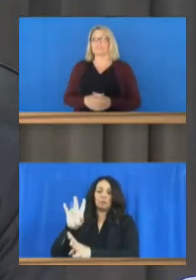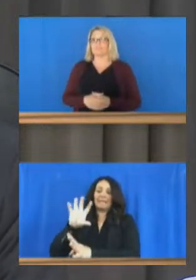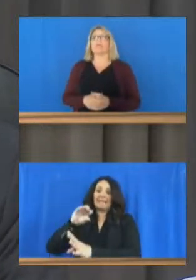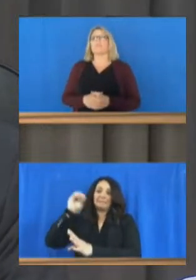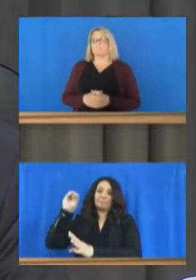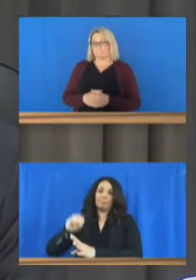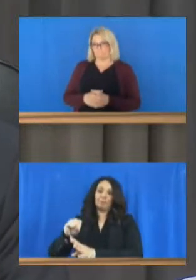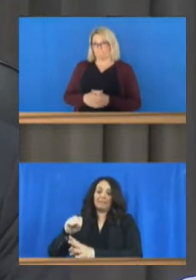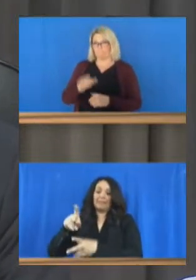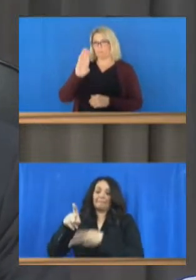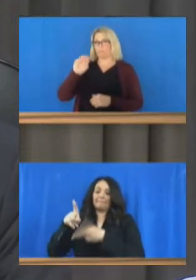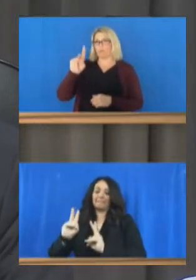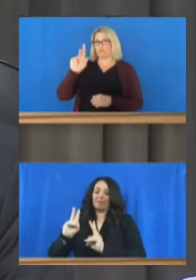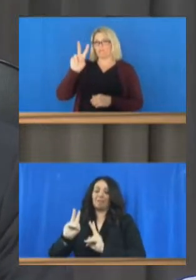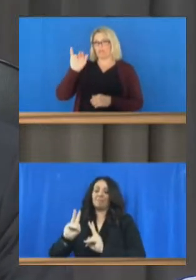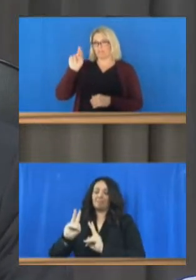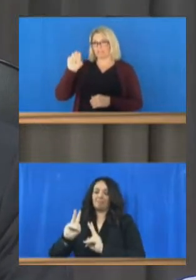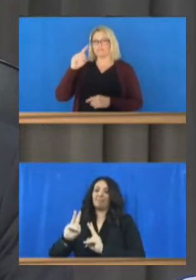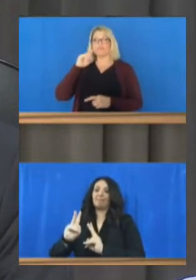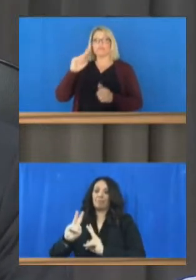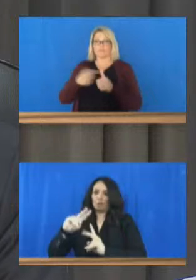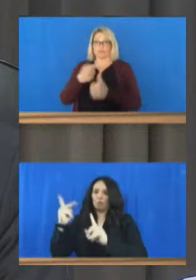at